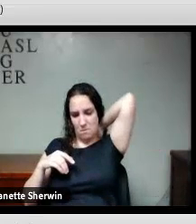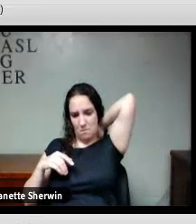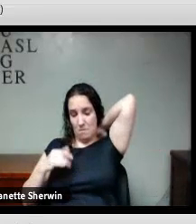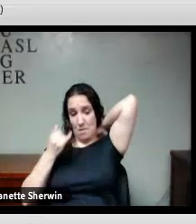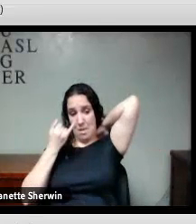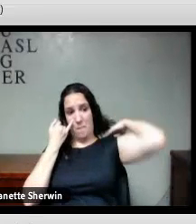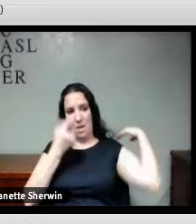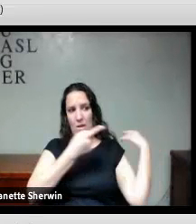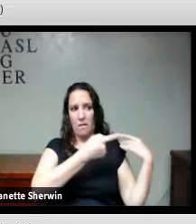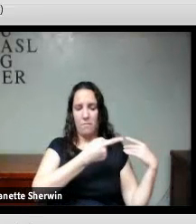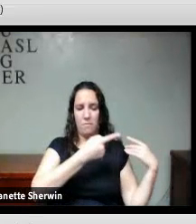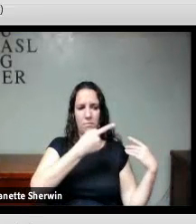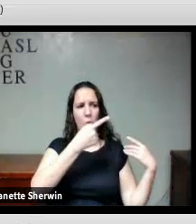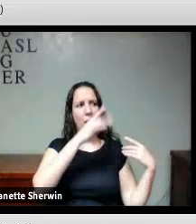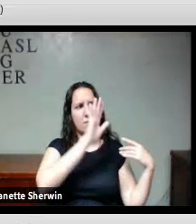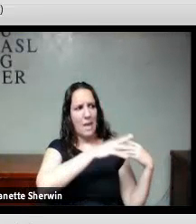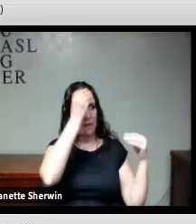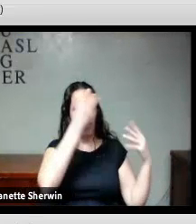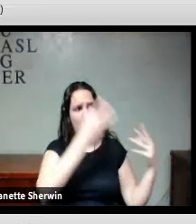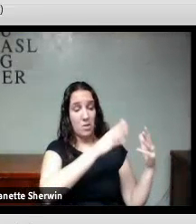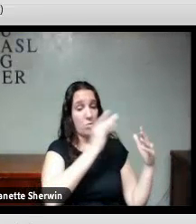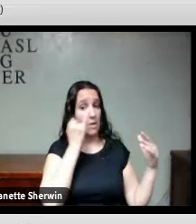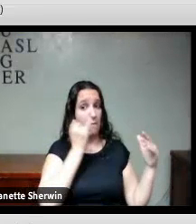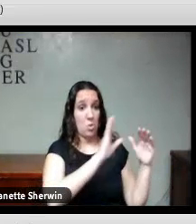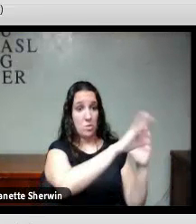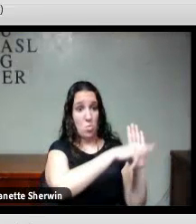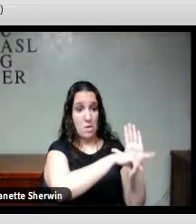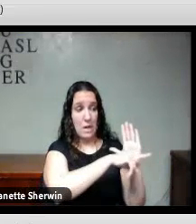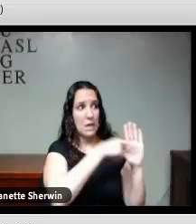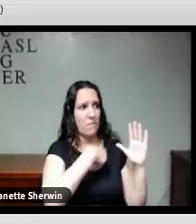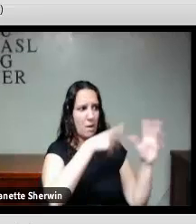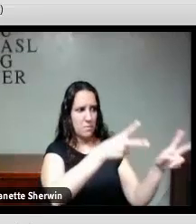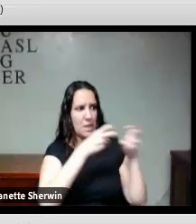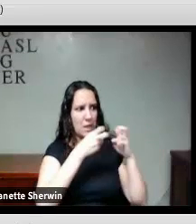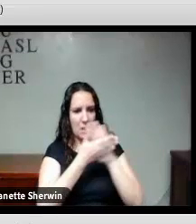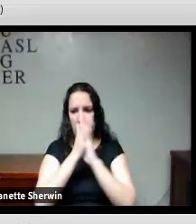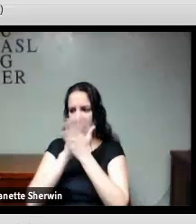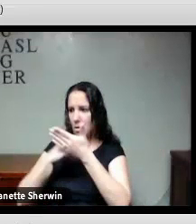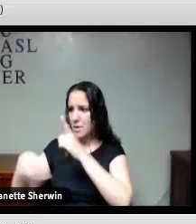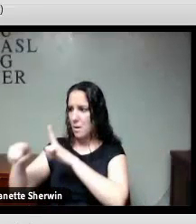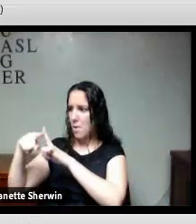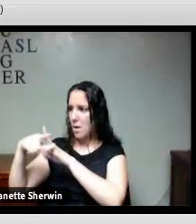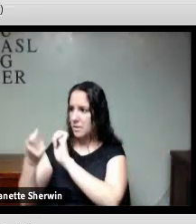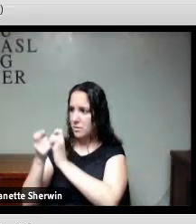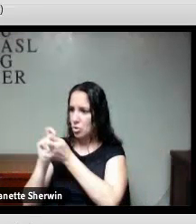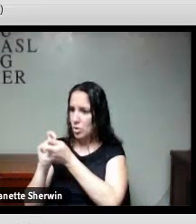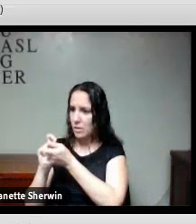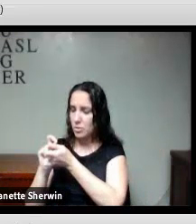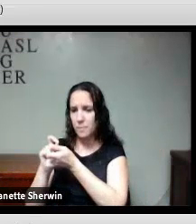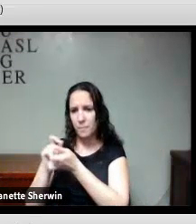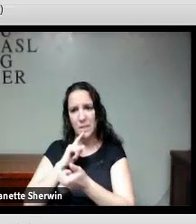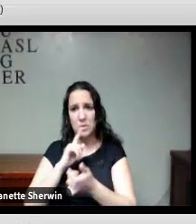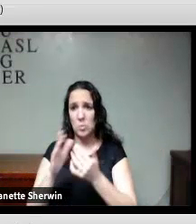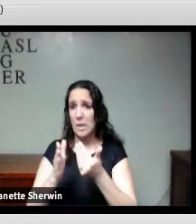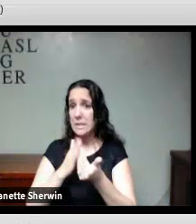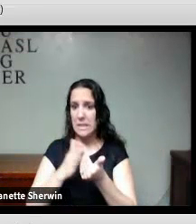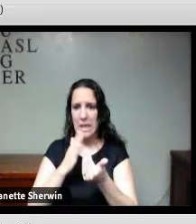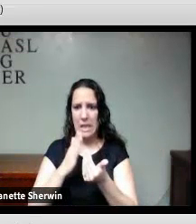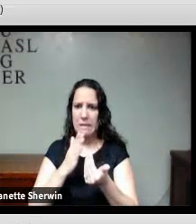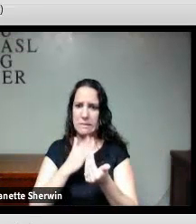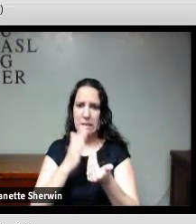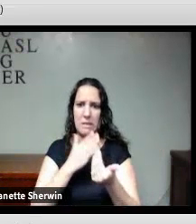information gathering, if you will, then we've opened our mind to ways we can serve our patrons better. It's very easy to get into a